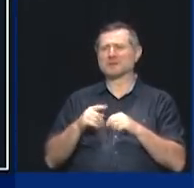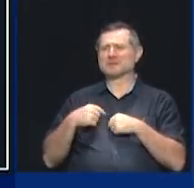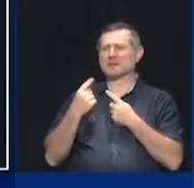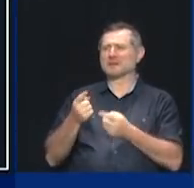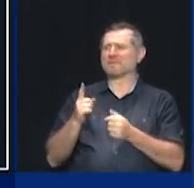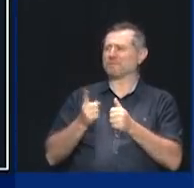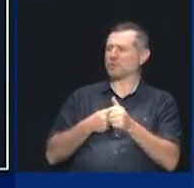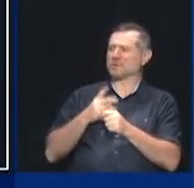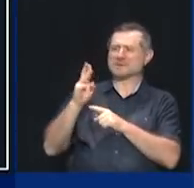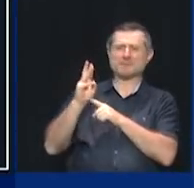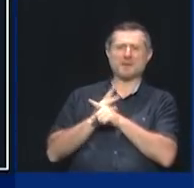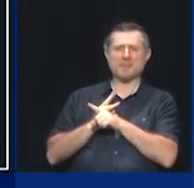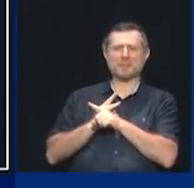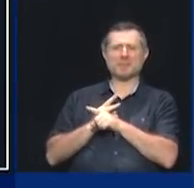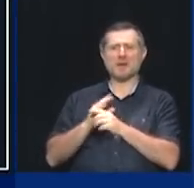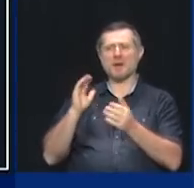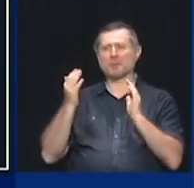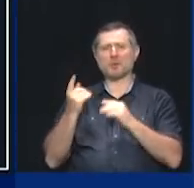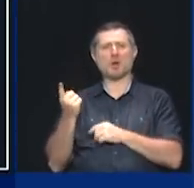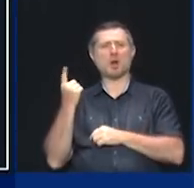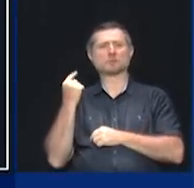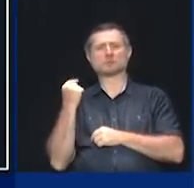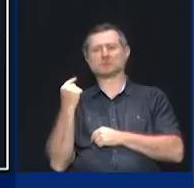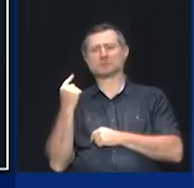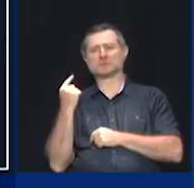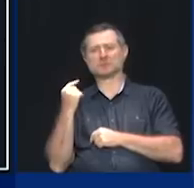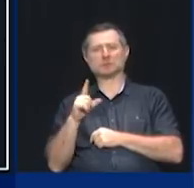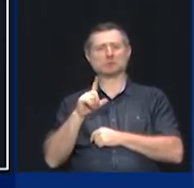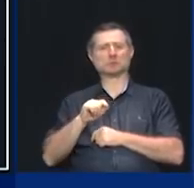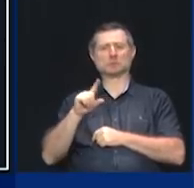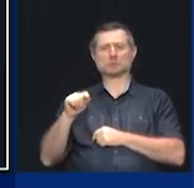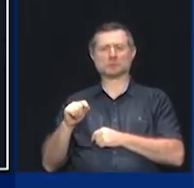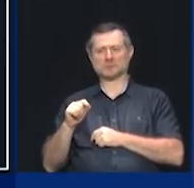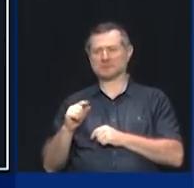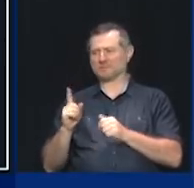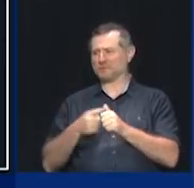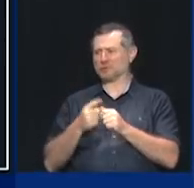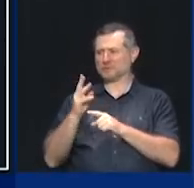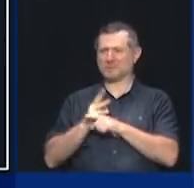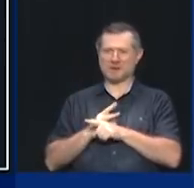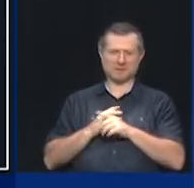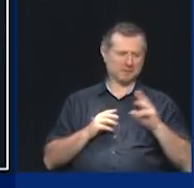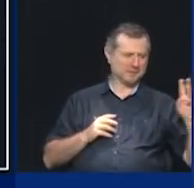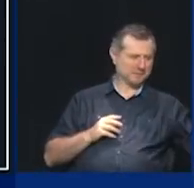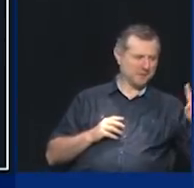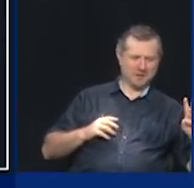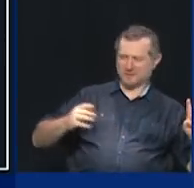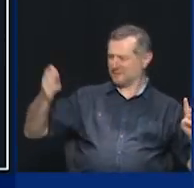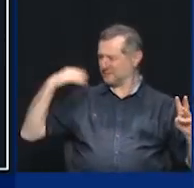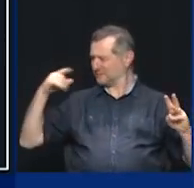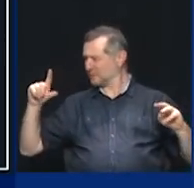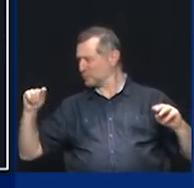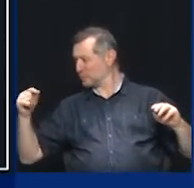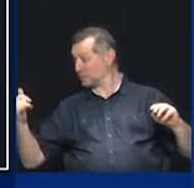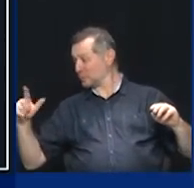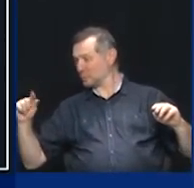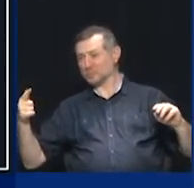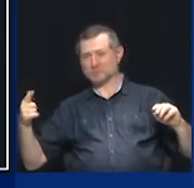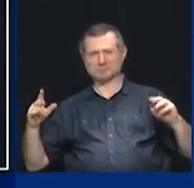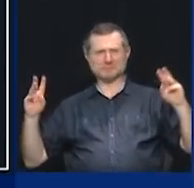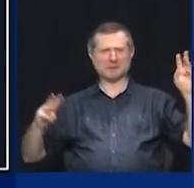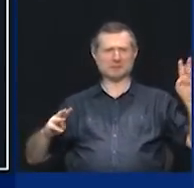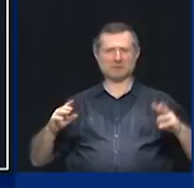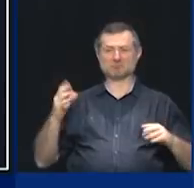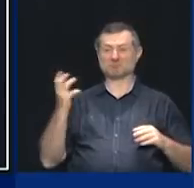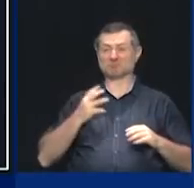to 2020. Fact, gun violence discriminates. The